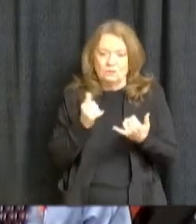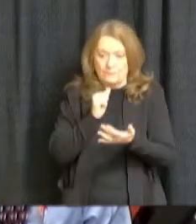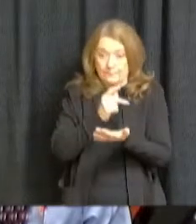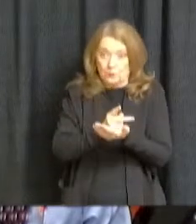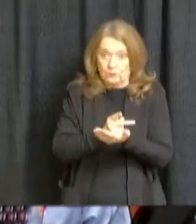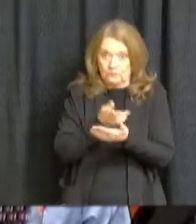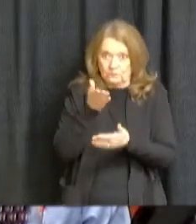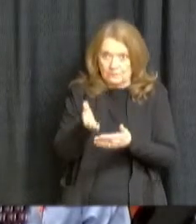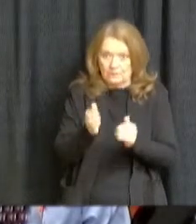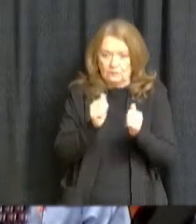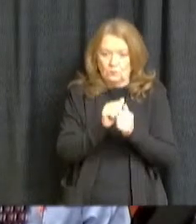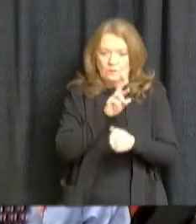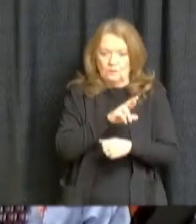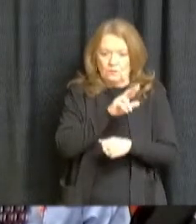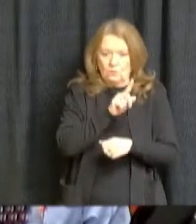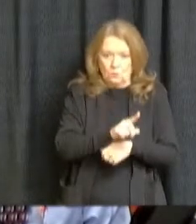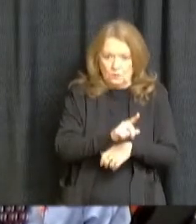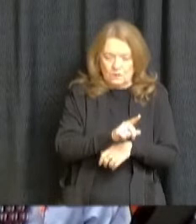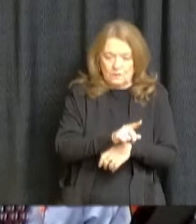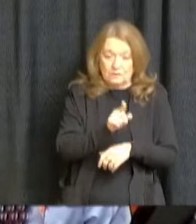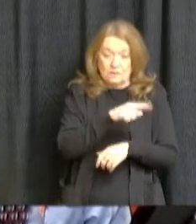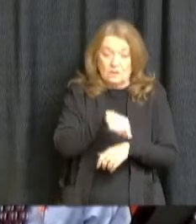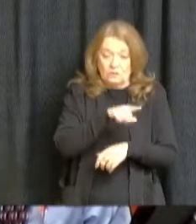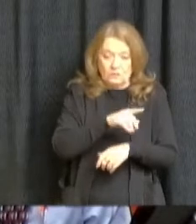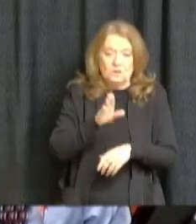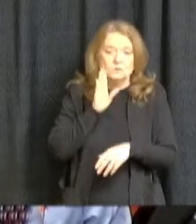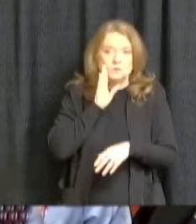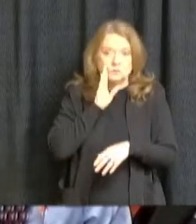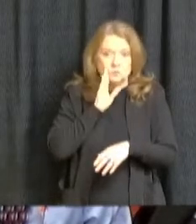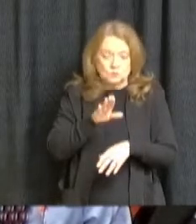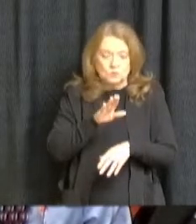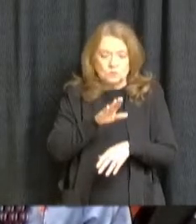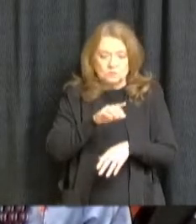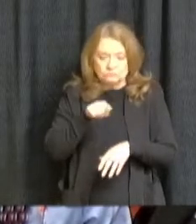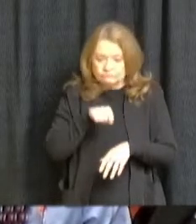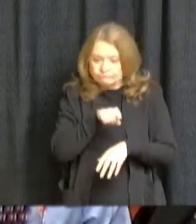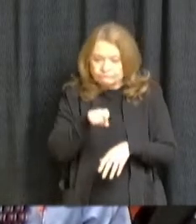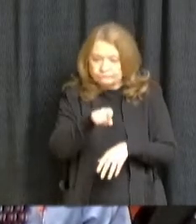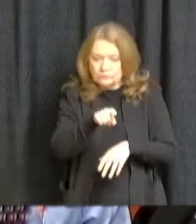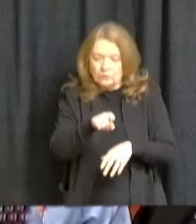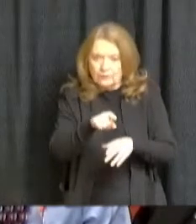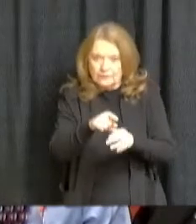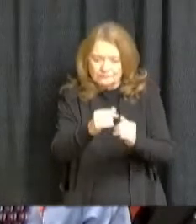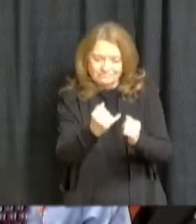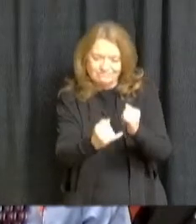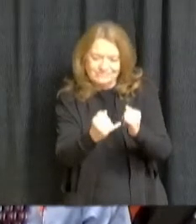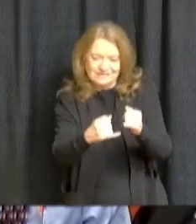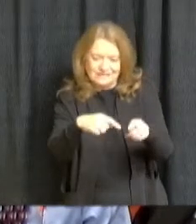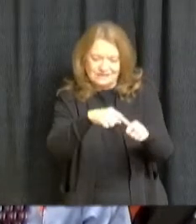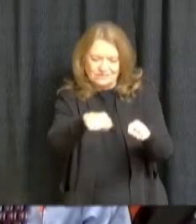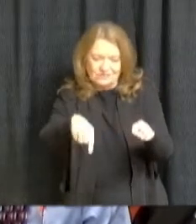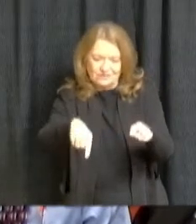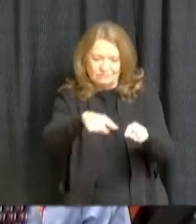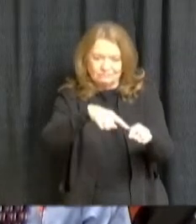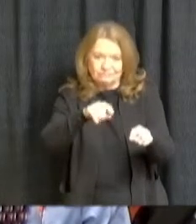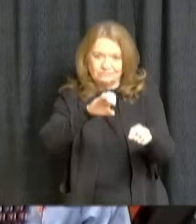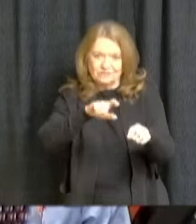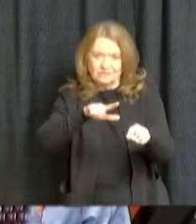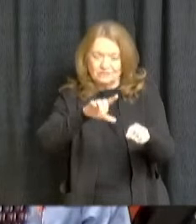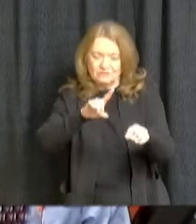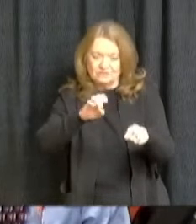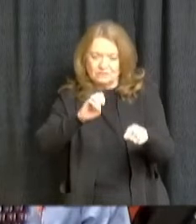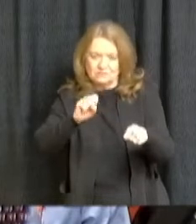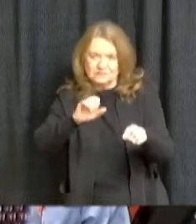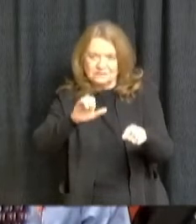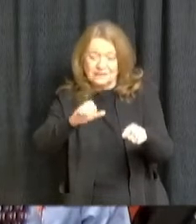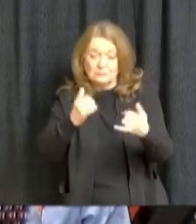approved to be there with the R1, those would exit down there on that lower end of that cul-de-sac. But at this time, we could use the